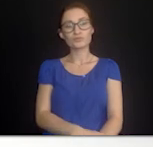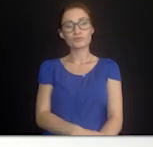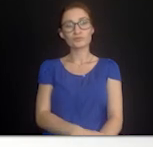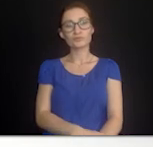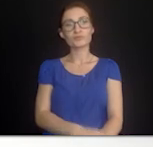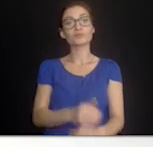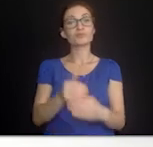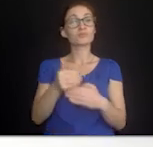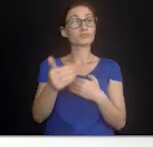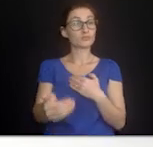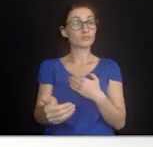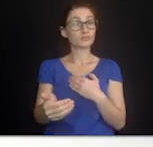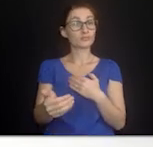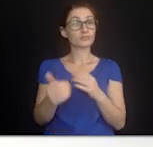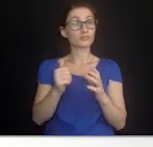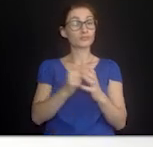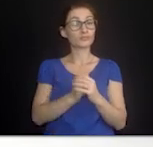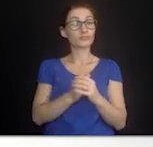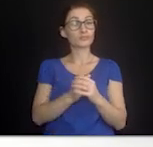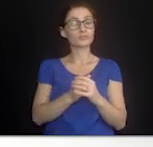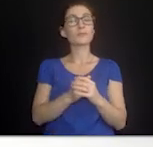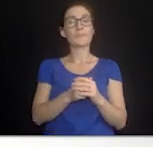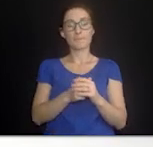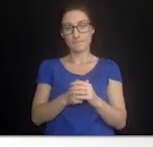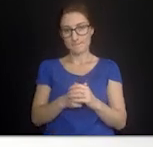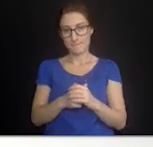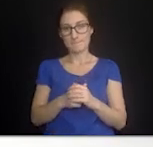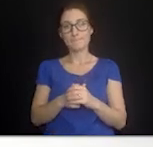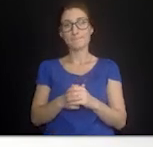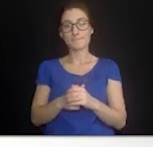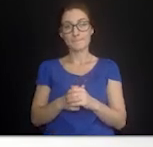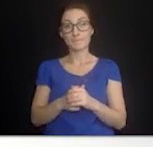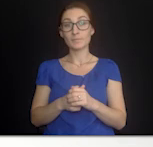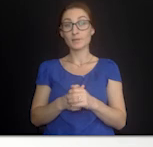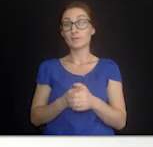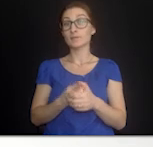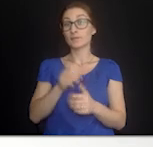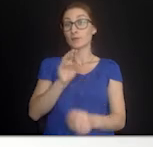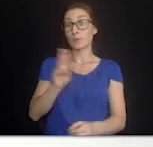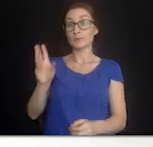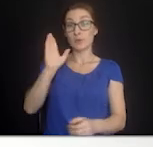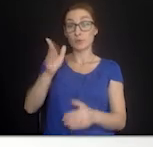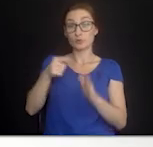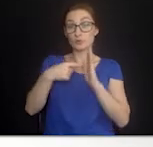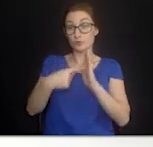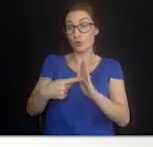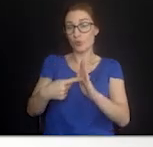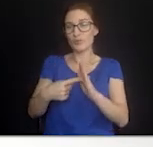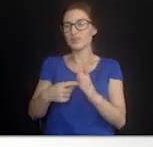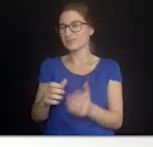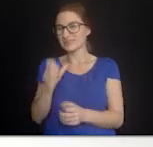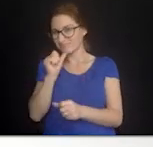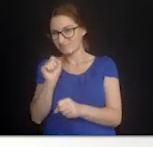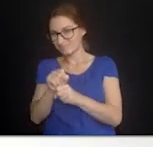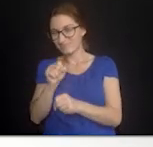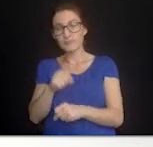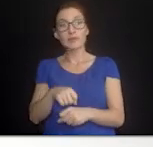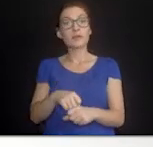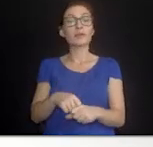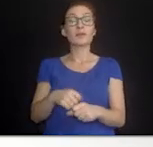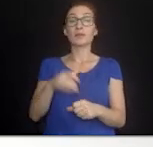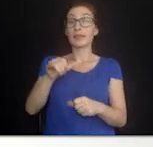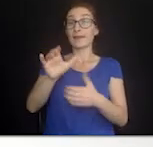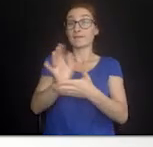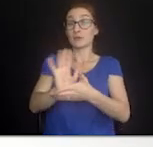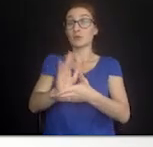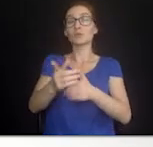Go. So what that website would have shown, unfortunately I wasn't able to get it up, but ultimately what that video is, it